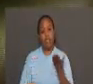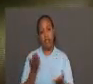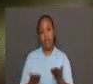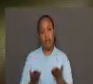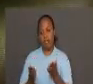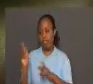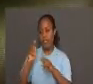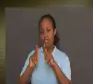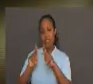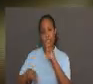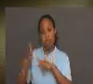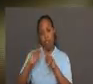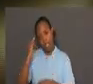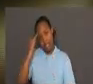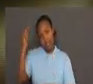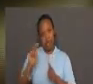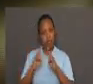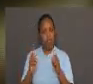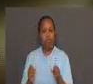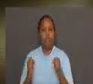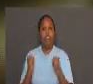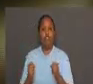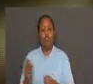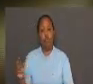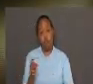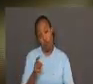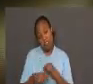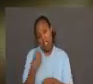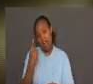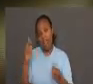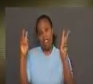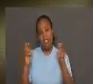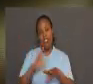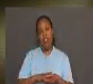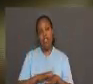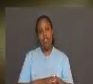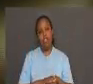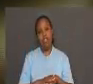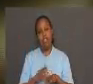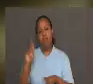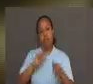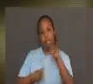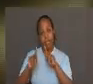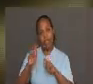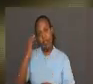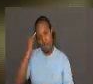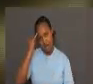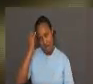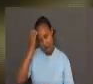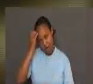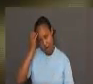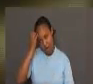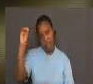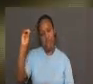If the attitudes of citizens are very strong about a certain subject, public